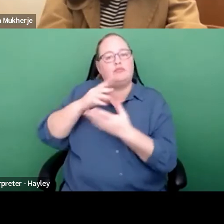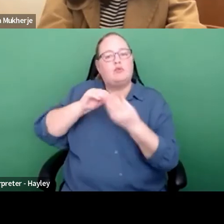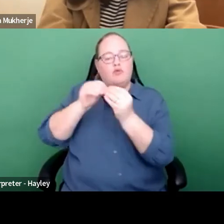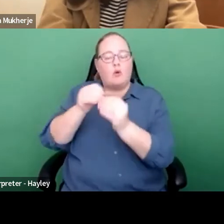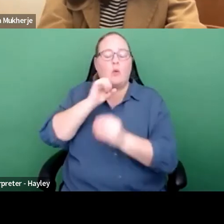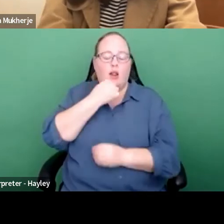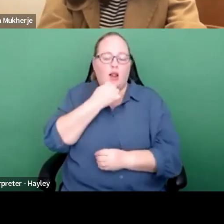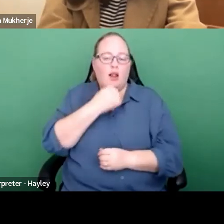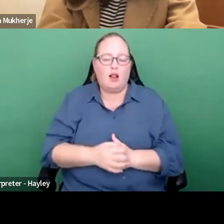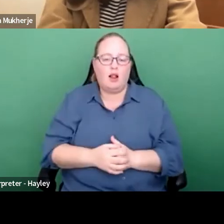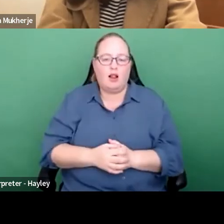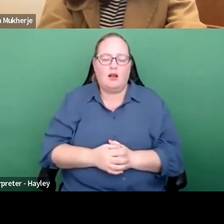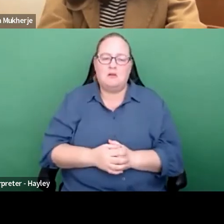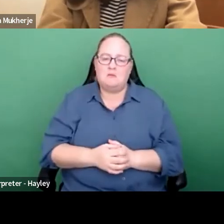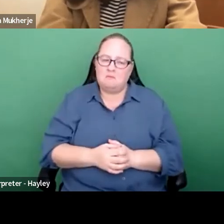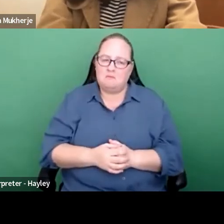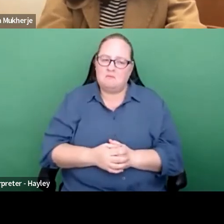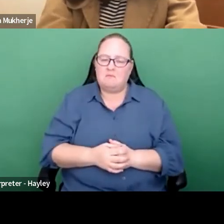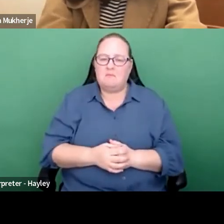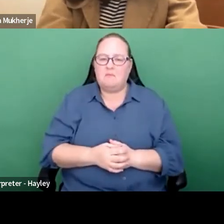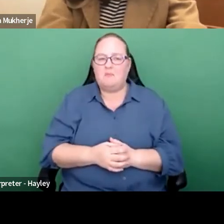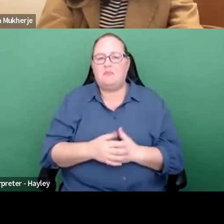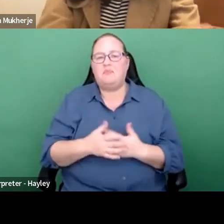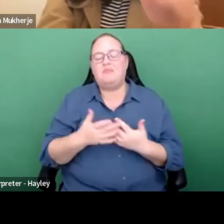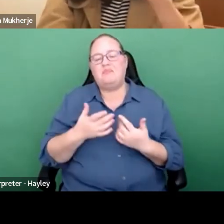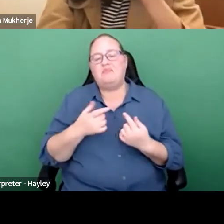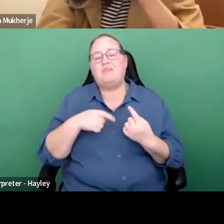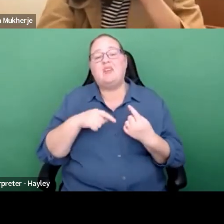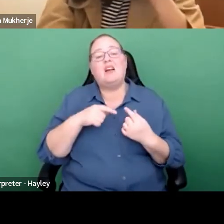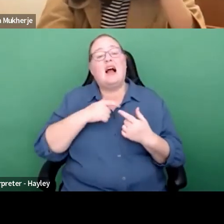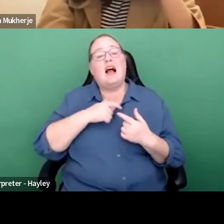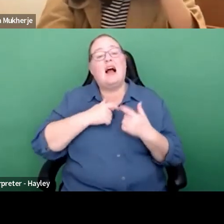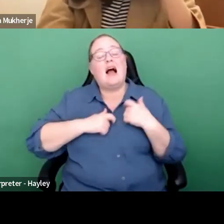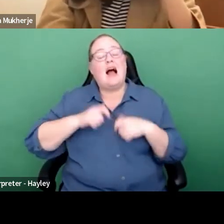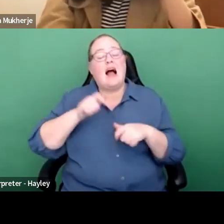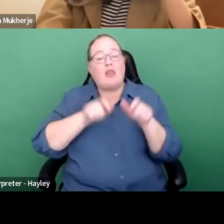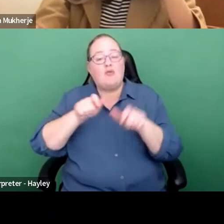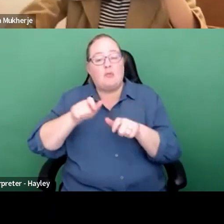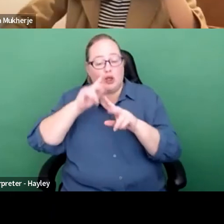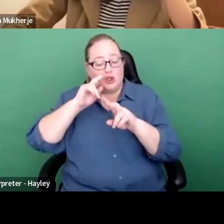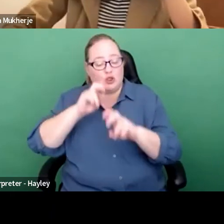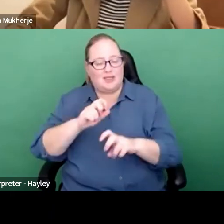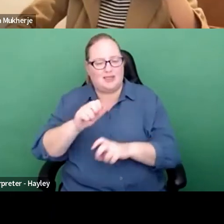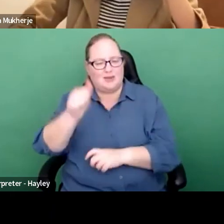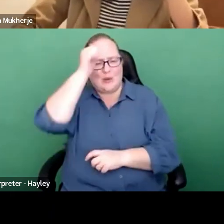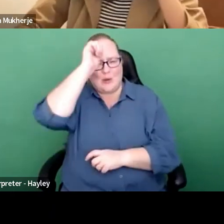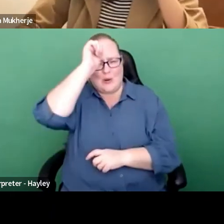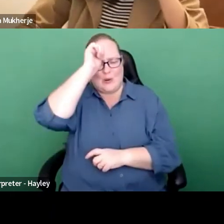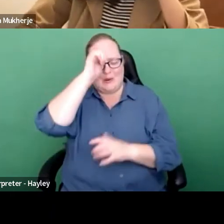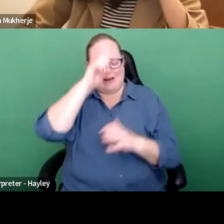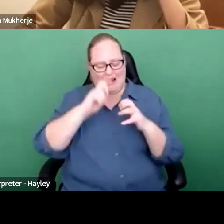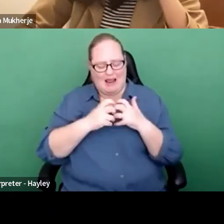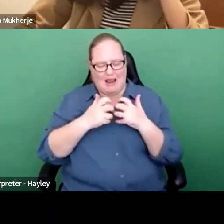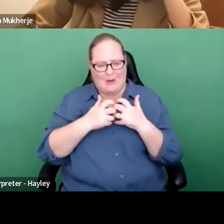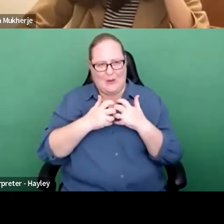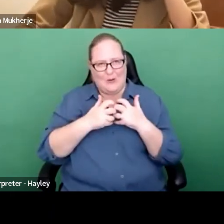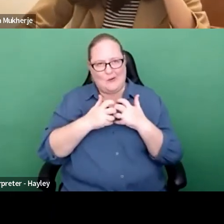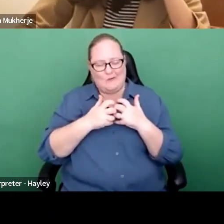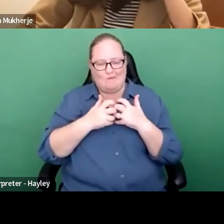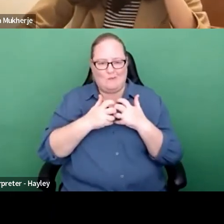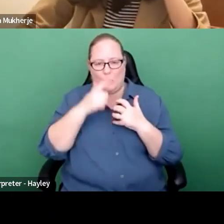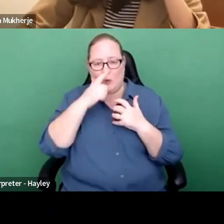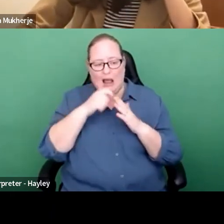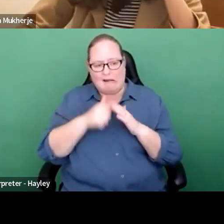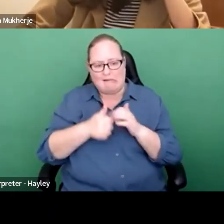This basically opens up questions that are well known to anthropologists about to what extent can you do a good applied anthropology.